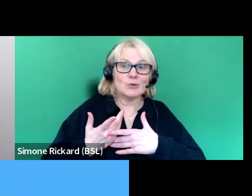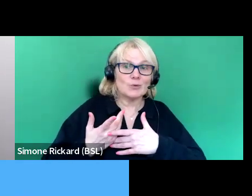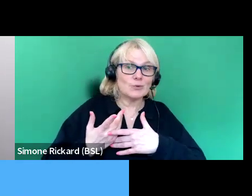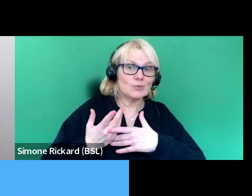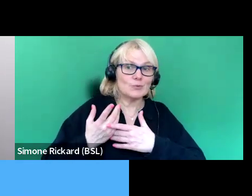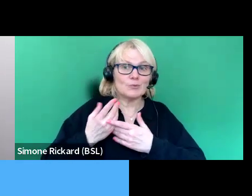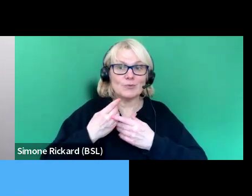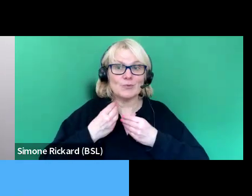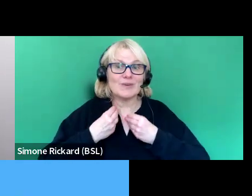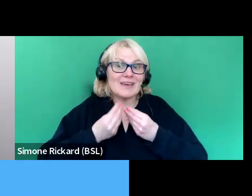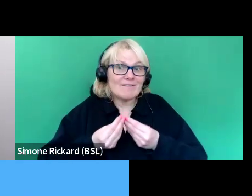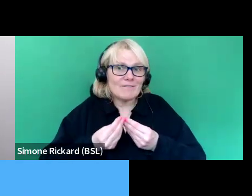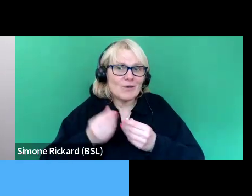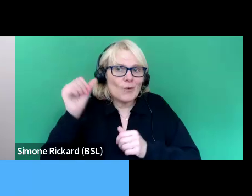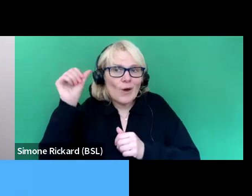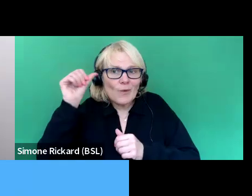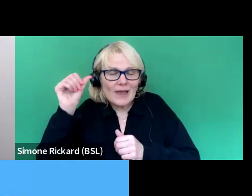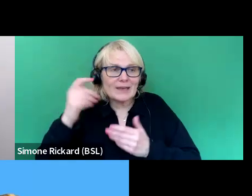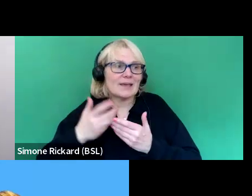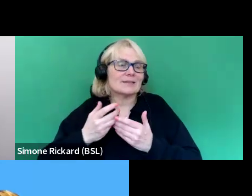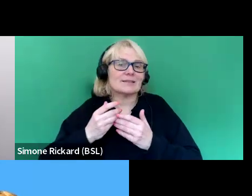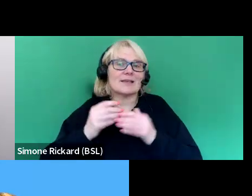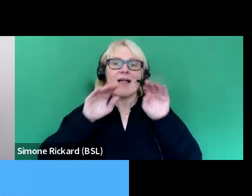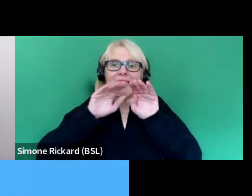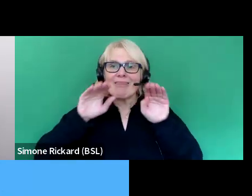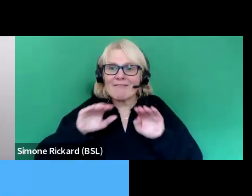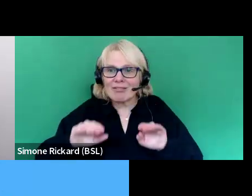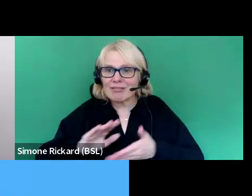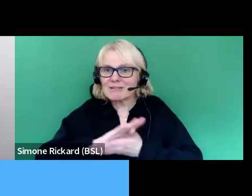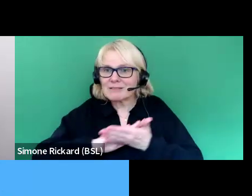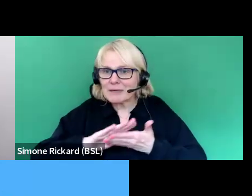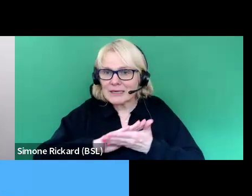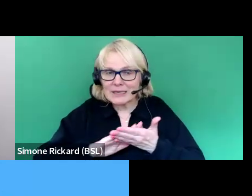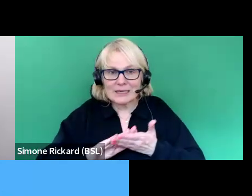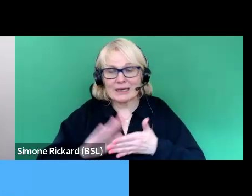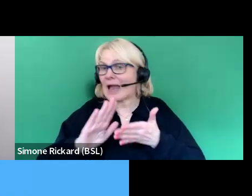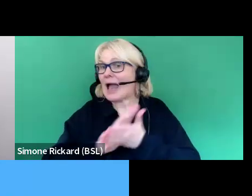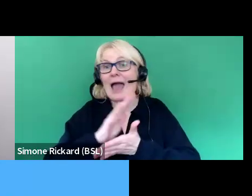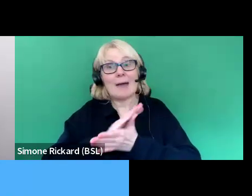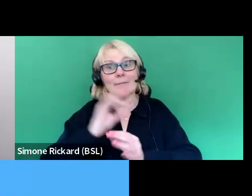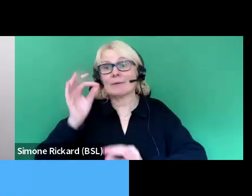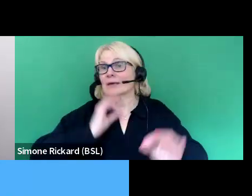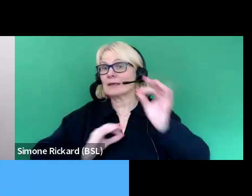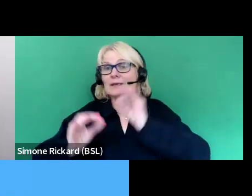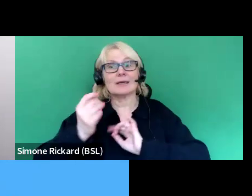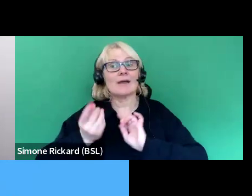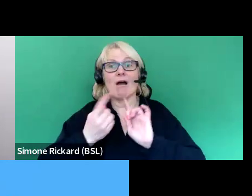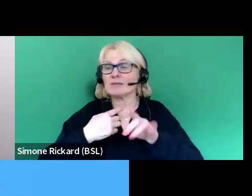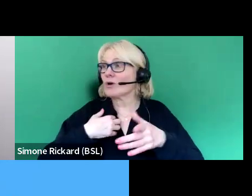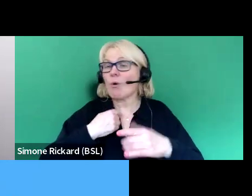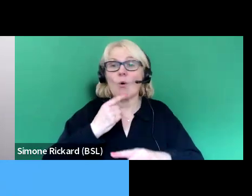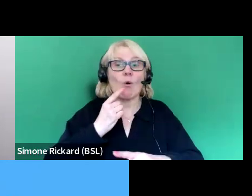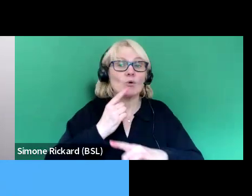that scheme means, what the different levels are. I'm more than happy to answer any questions or chat to any employers